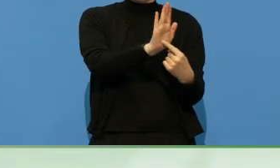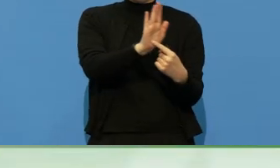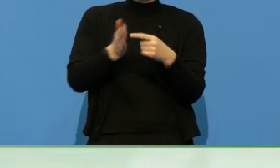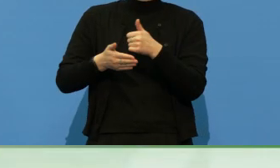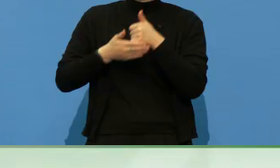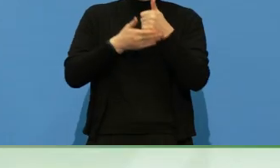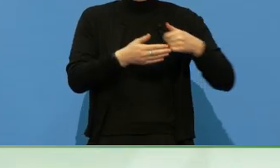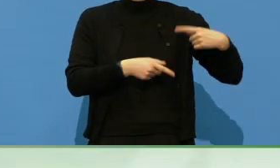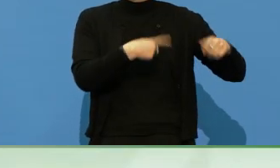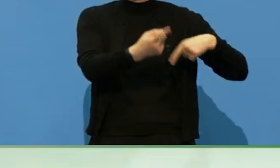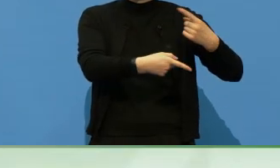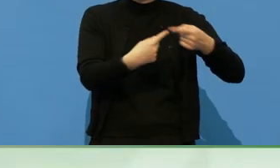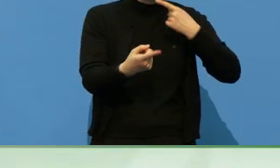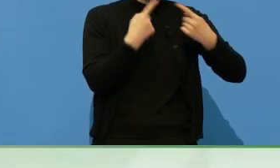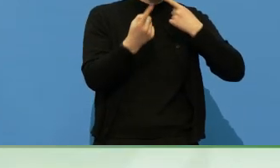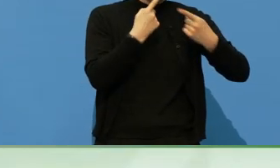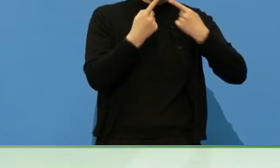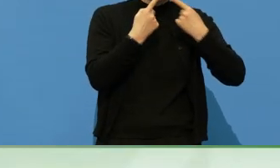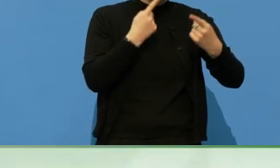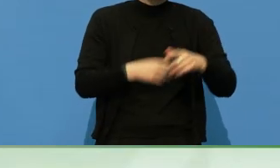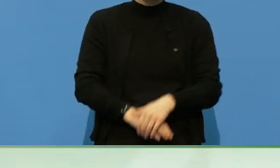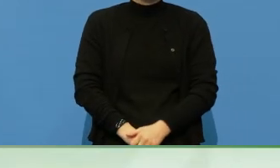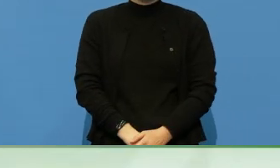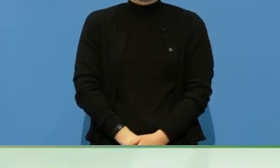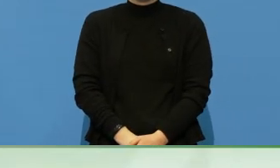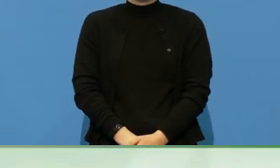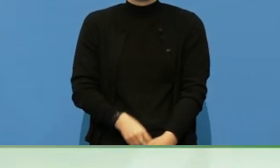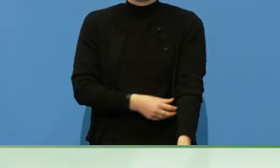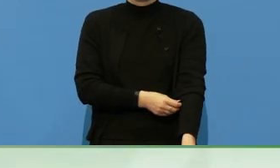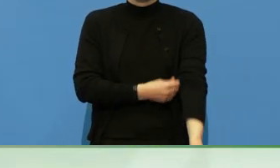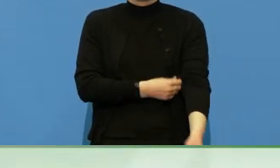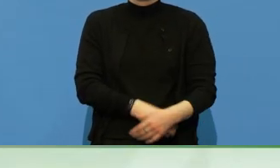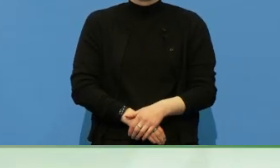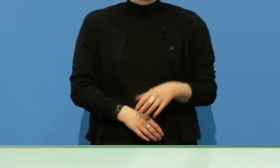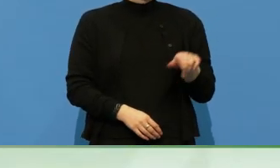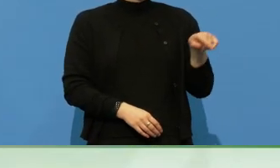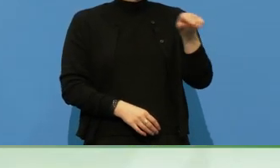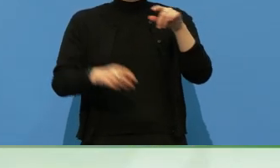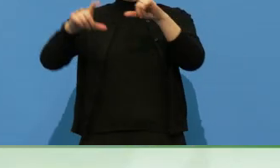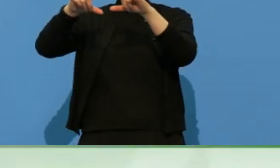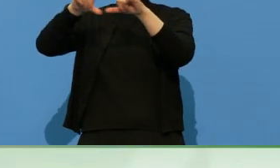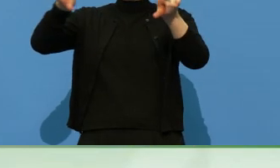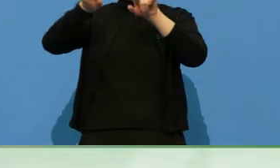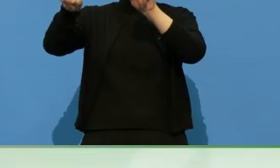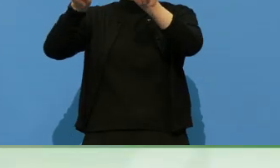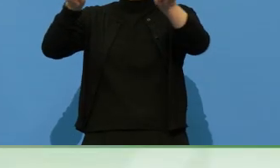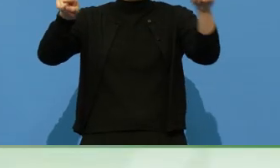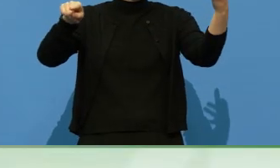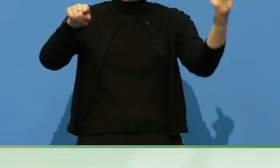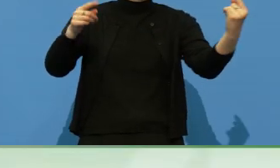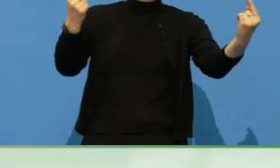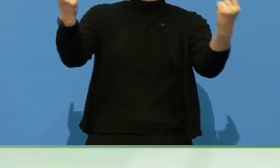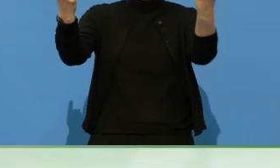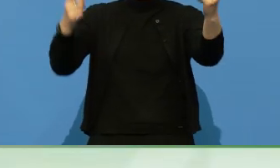much easier to discuss it because there were ESG officers in the companies. So we have a partner to discuss the